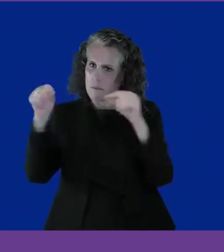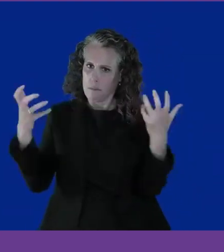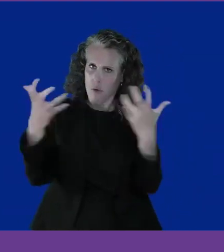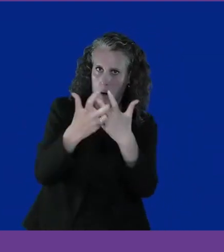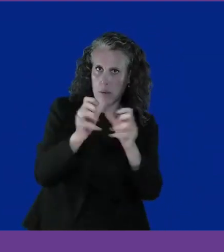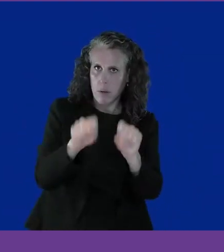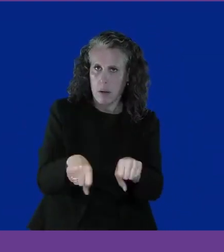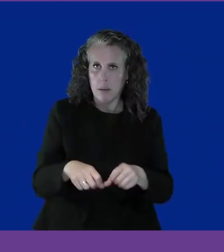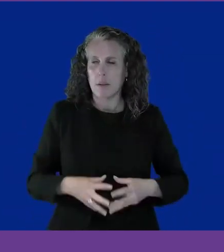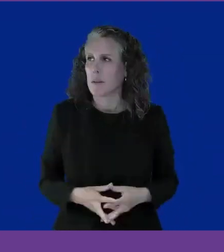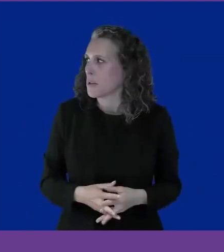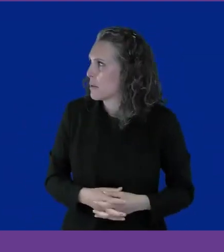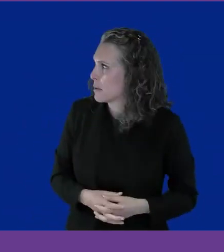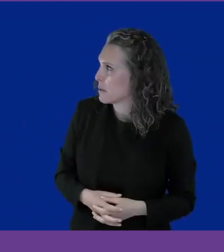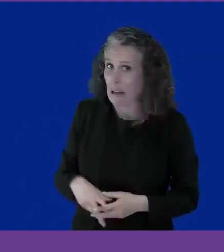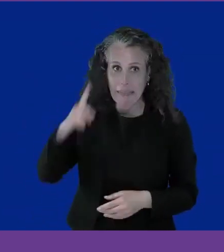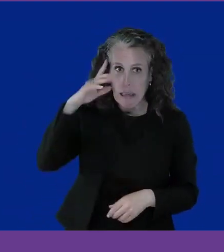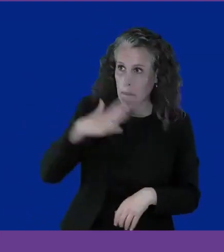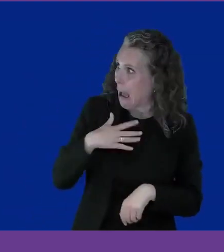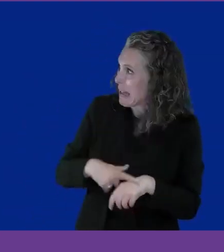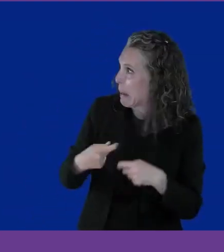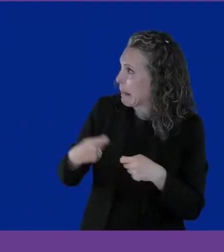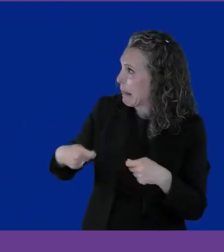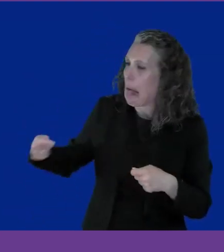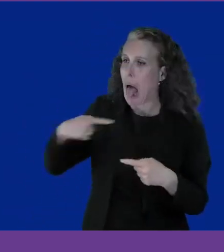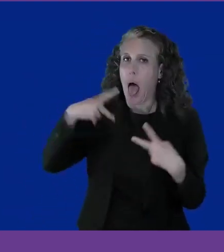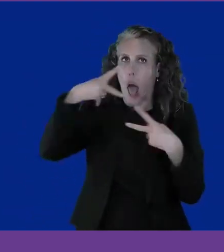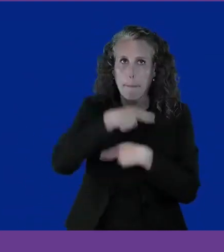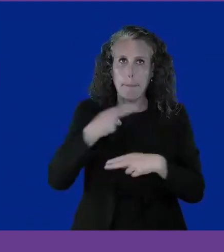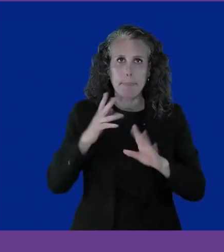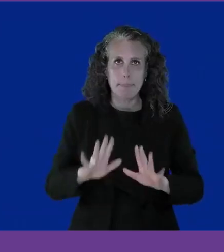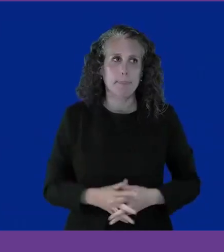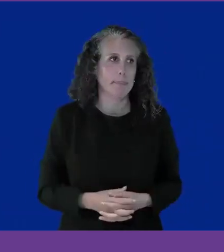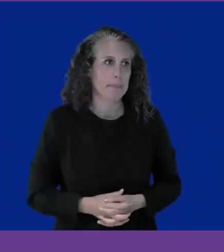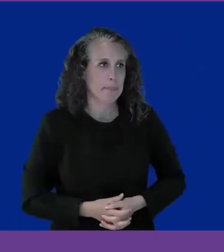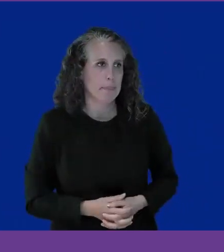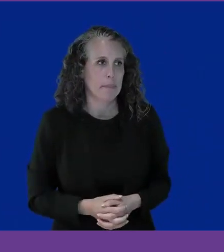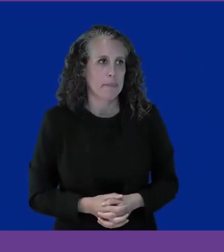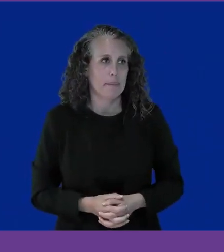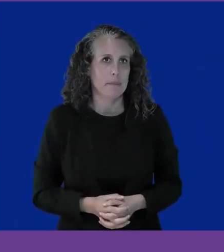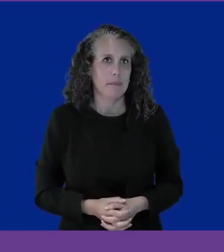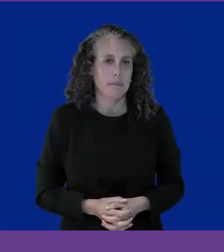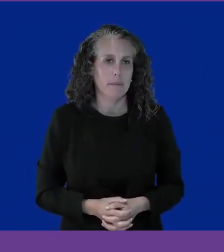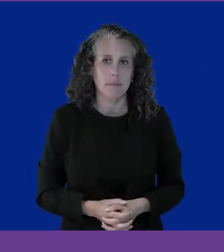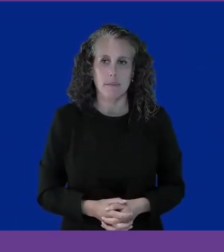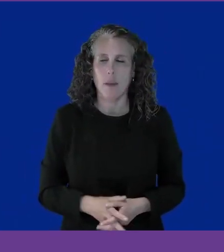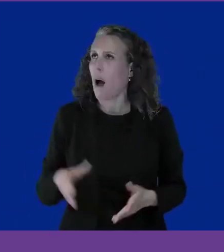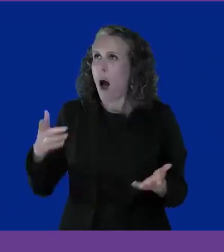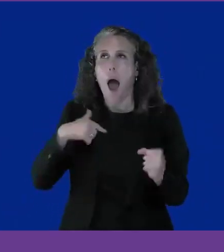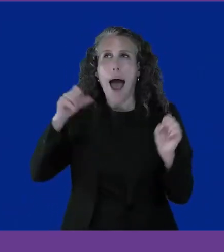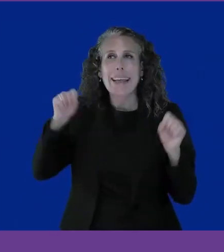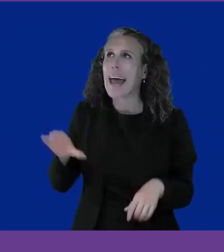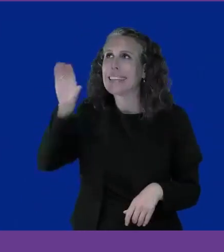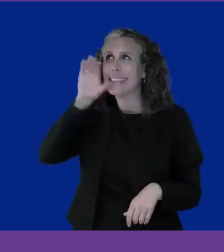Well, yeah, I would say, I think I'm extending myself a bit too much, and I'll stop here for now. I could listen for hours to you. Thank you very